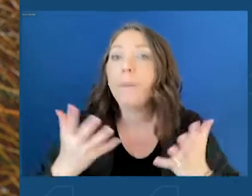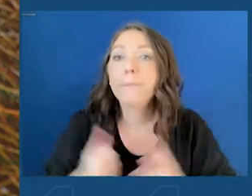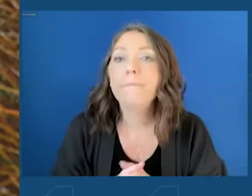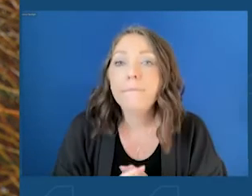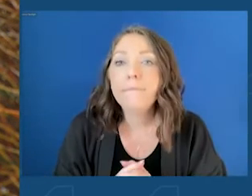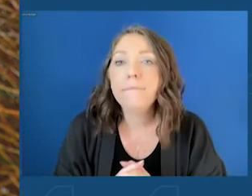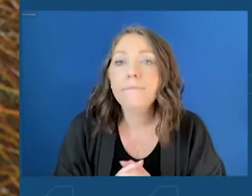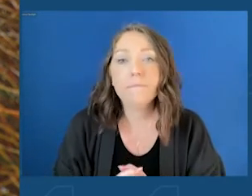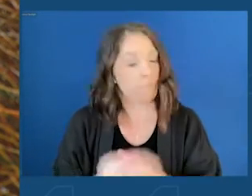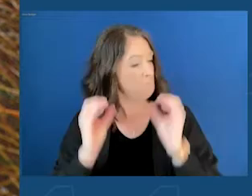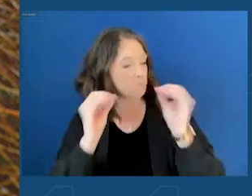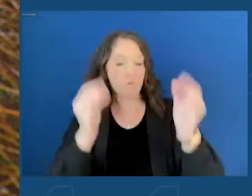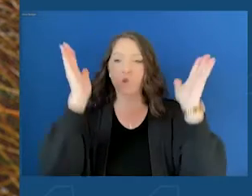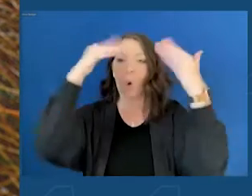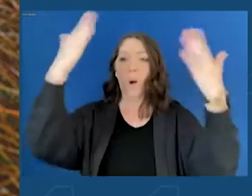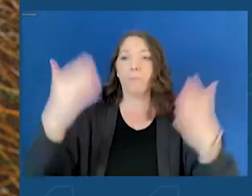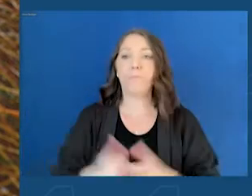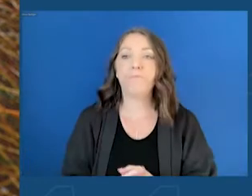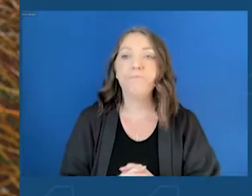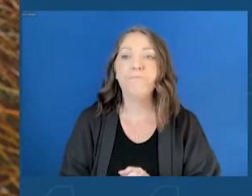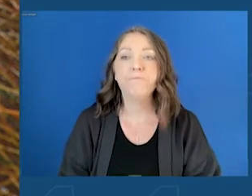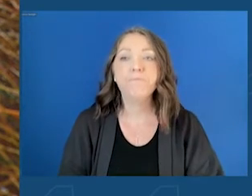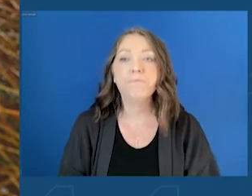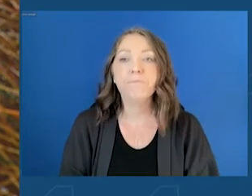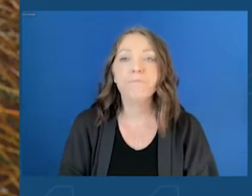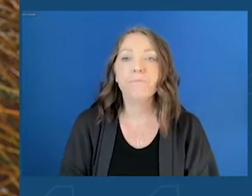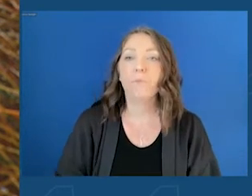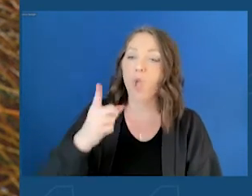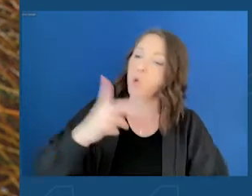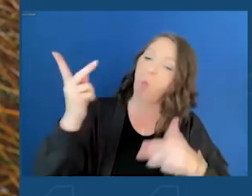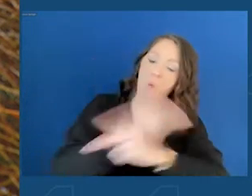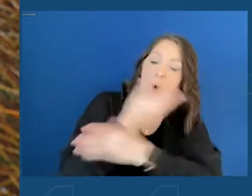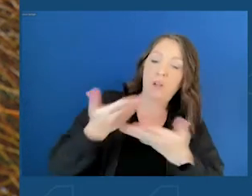No hope. You are the worst thing you've ever done.